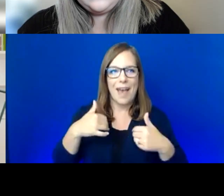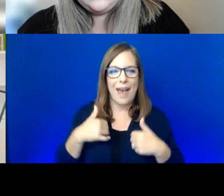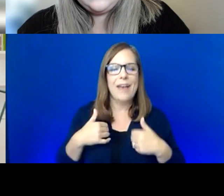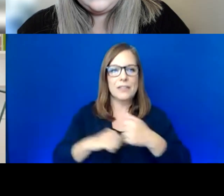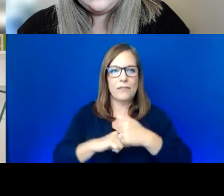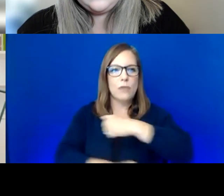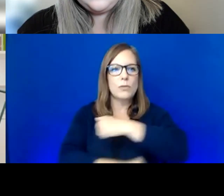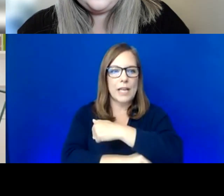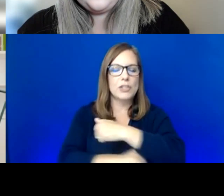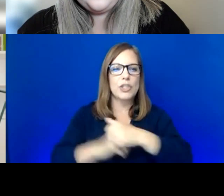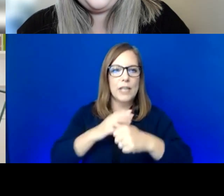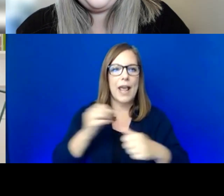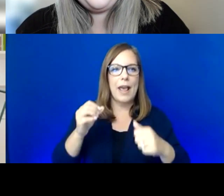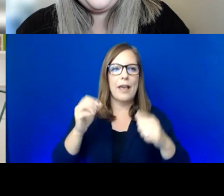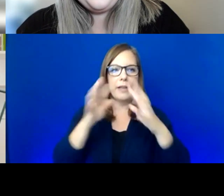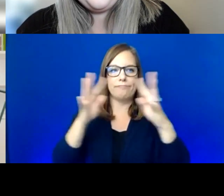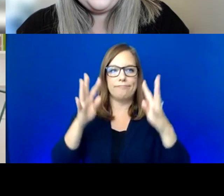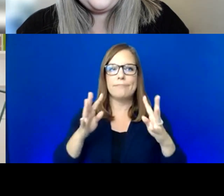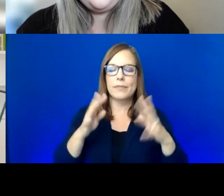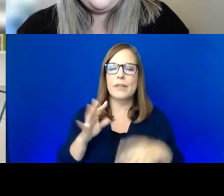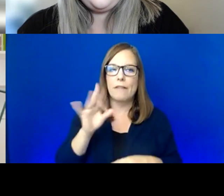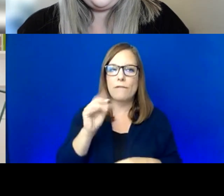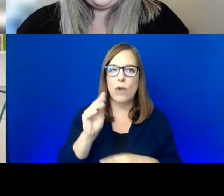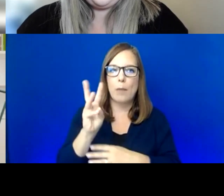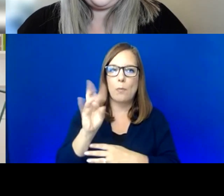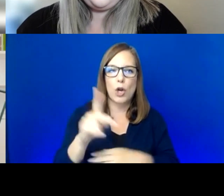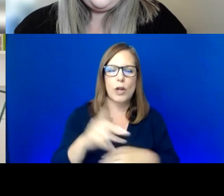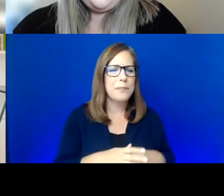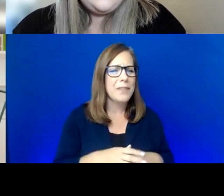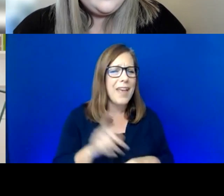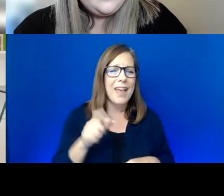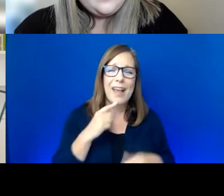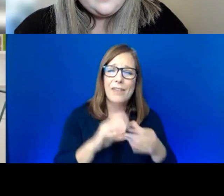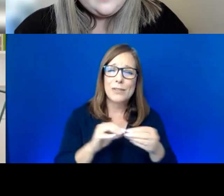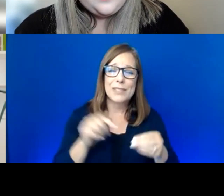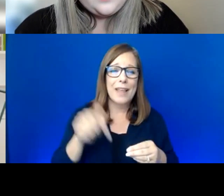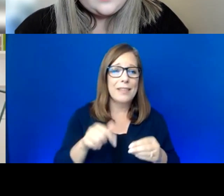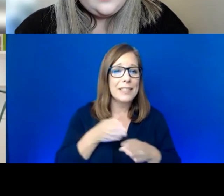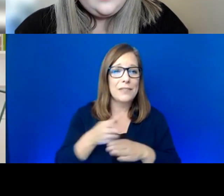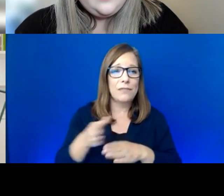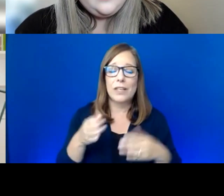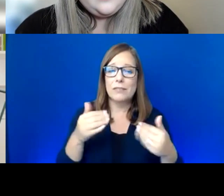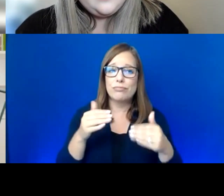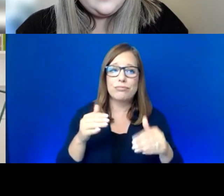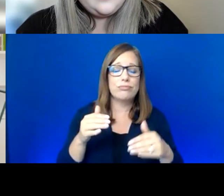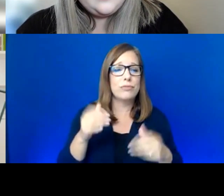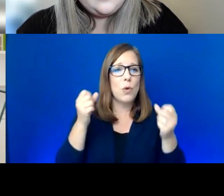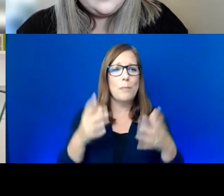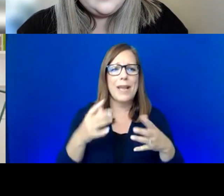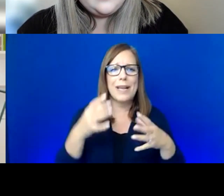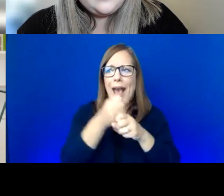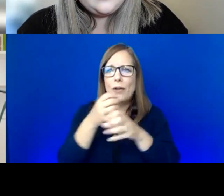my I gotta say it, the acronyms in this field and the ADRC, ILC,